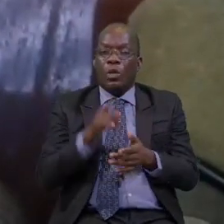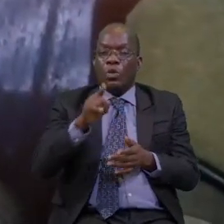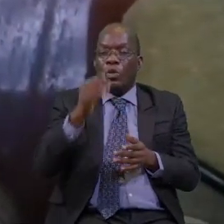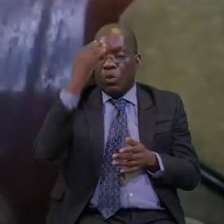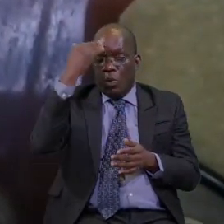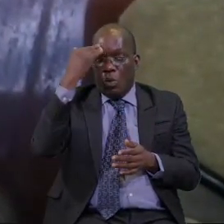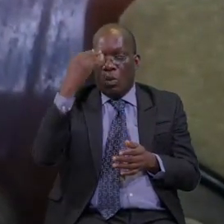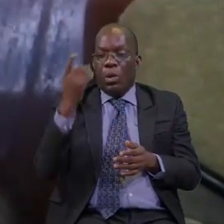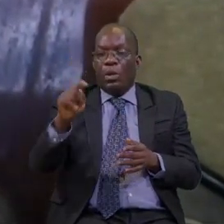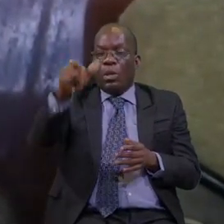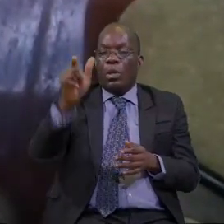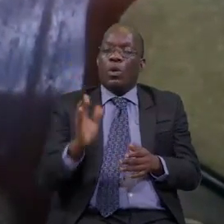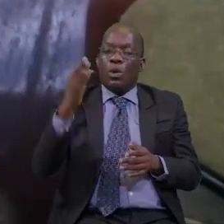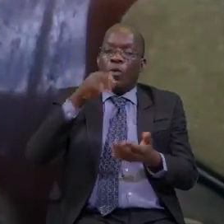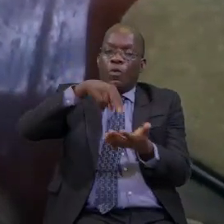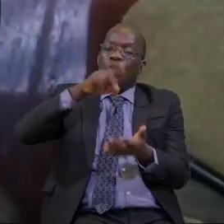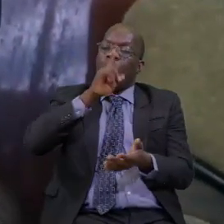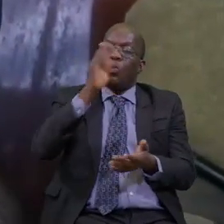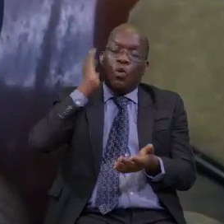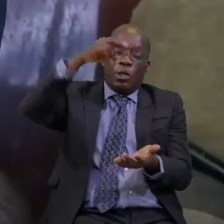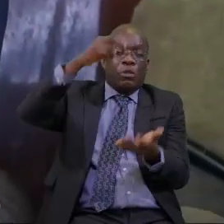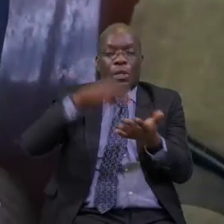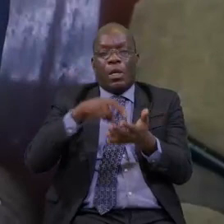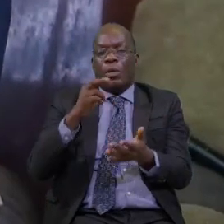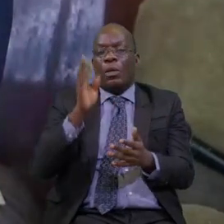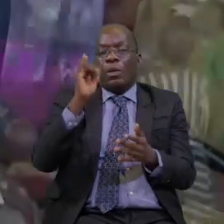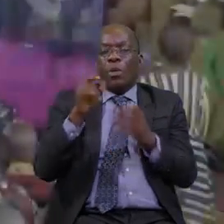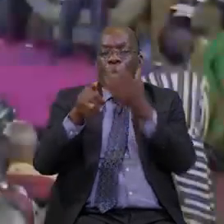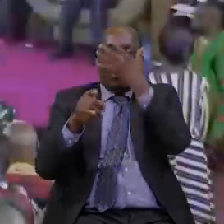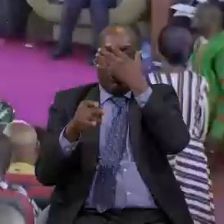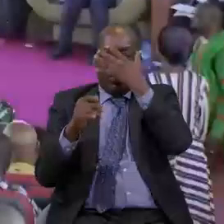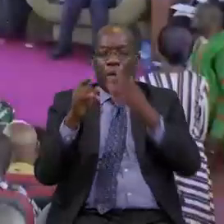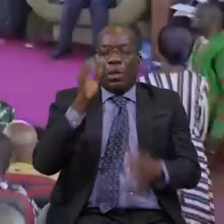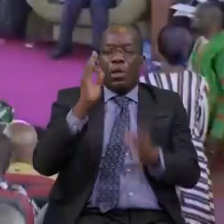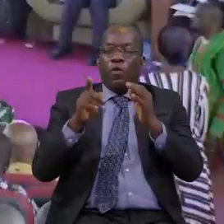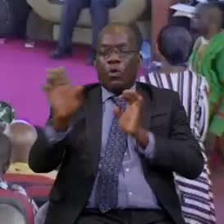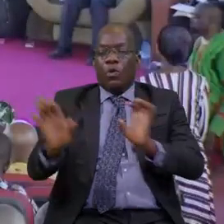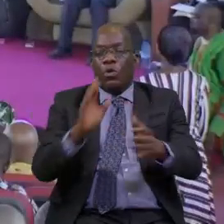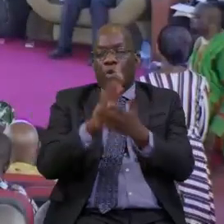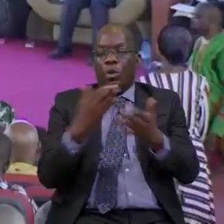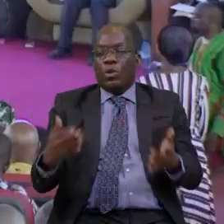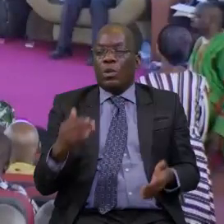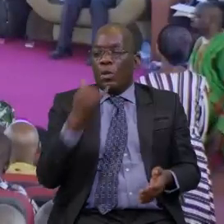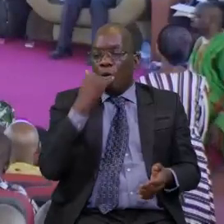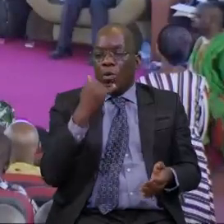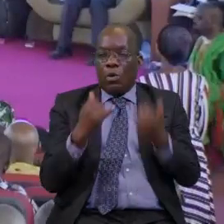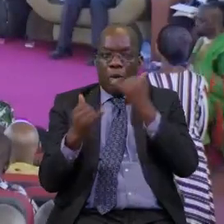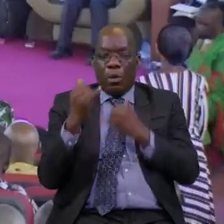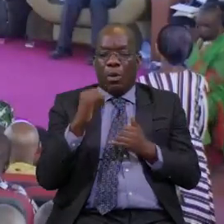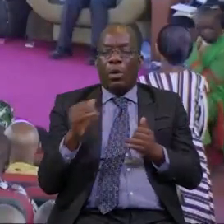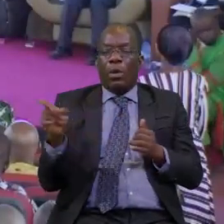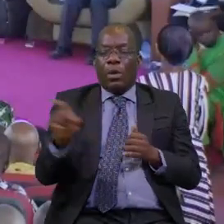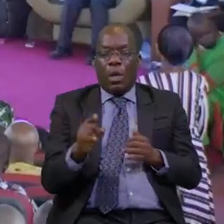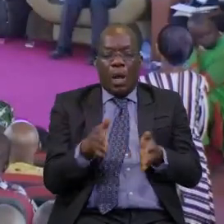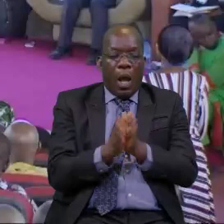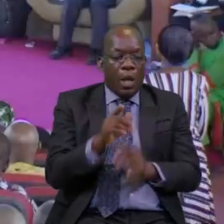stand by you. If you've done something wrong and they confronted you, did you